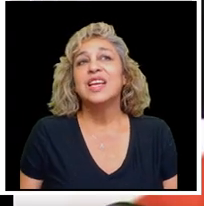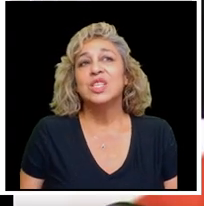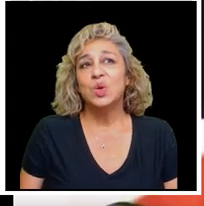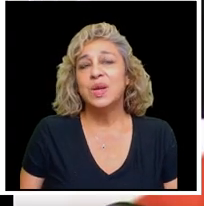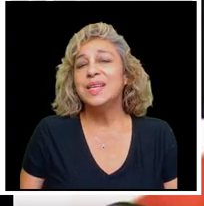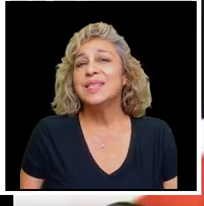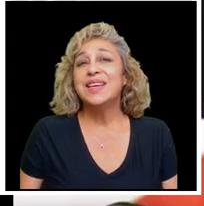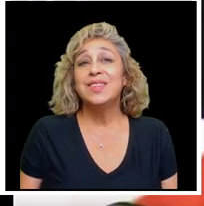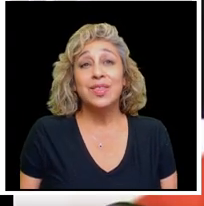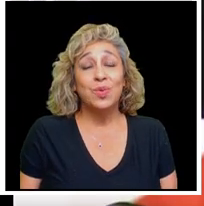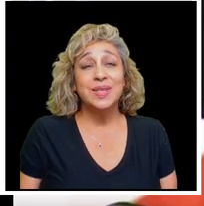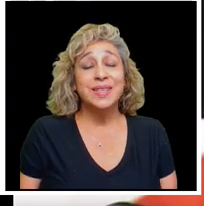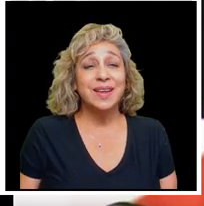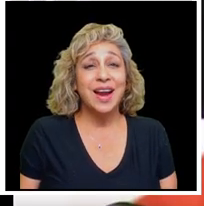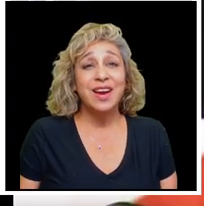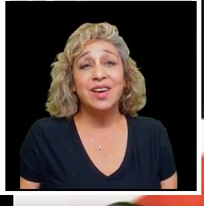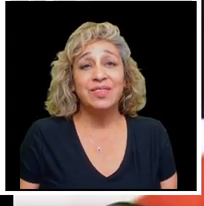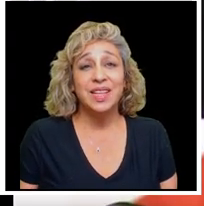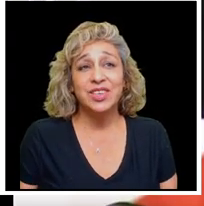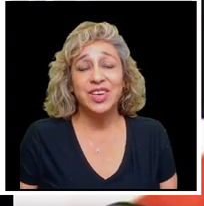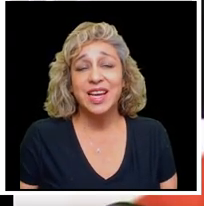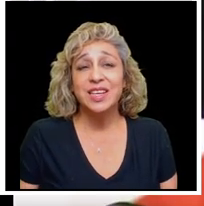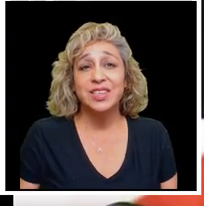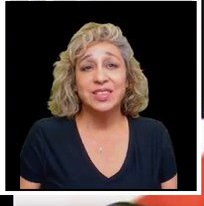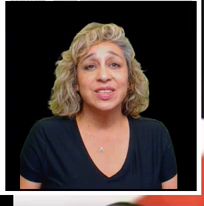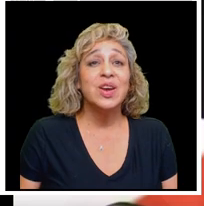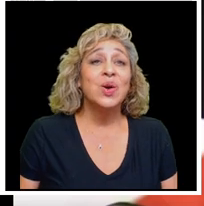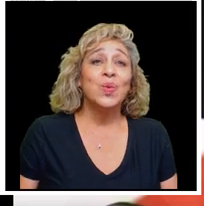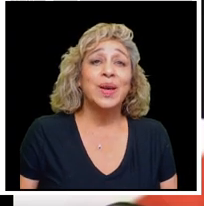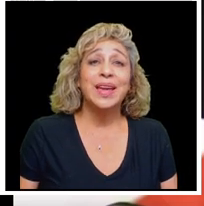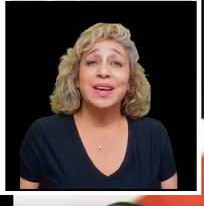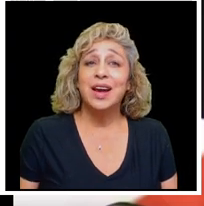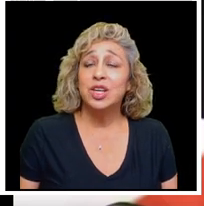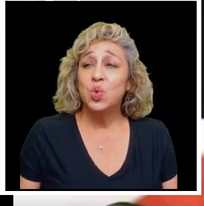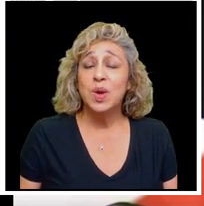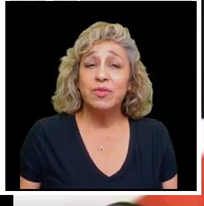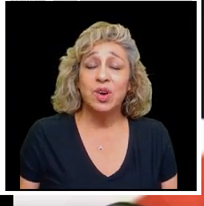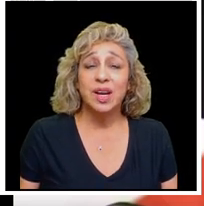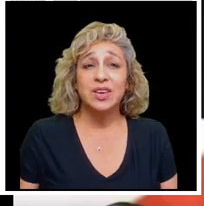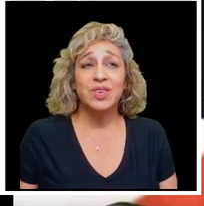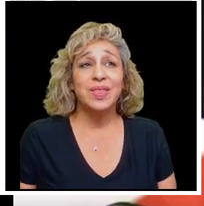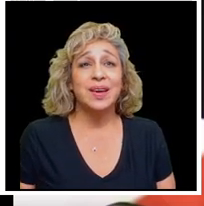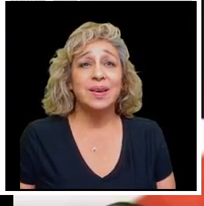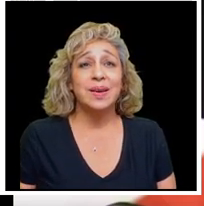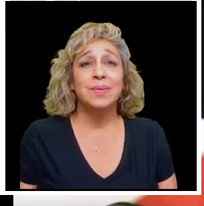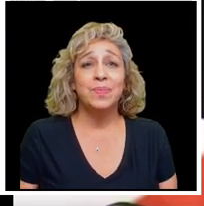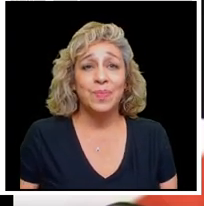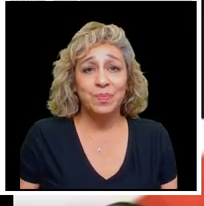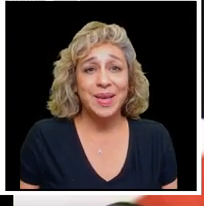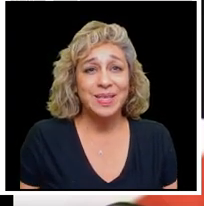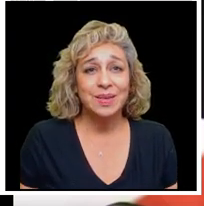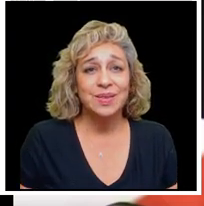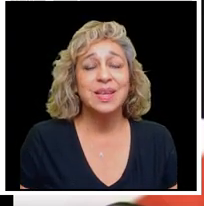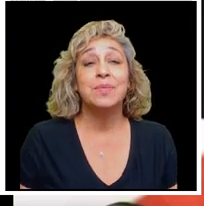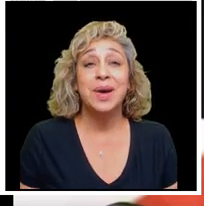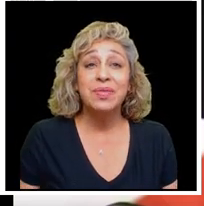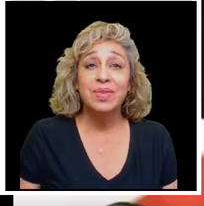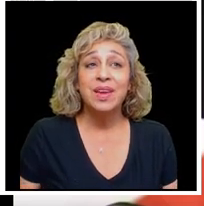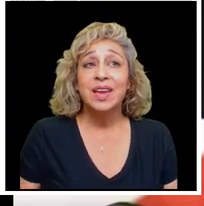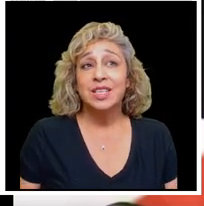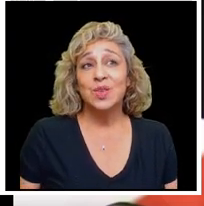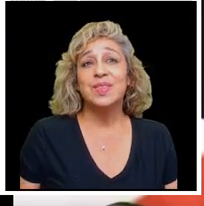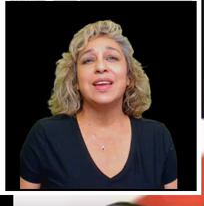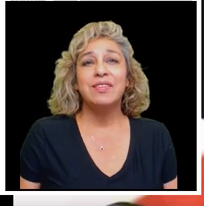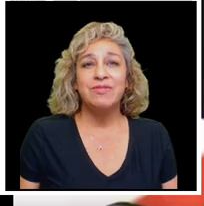so he saying that the ones in the higher level education will get 24 hundredths out of business a